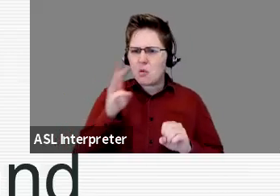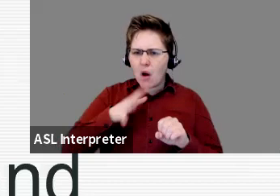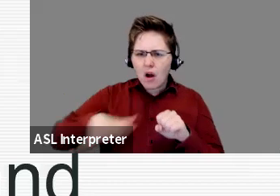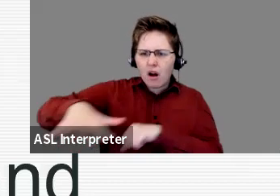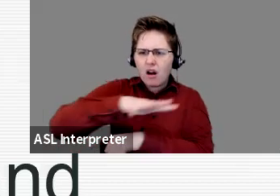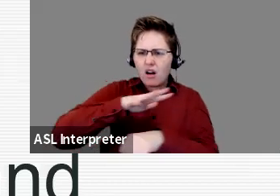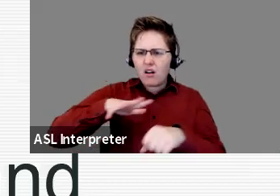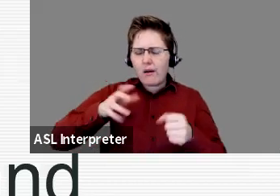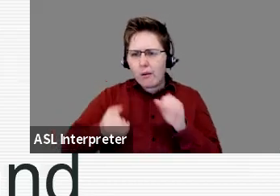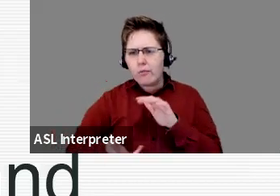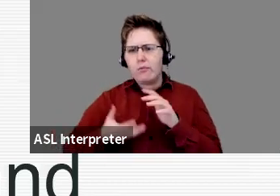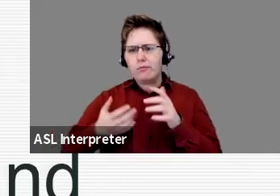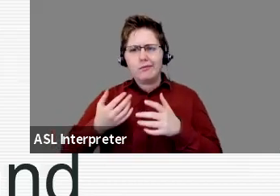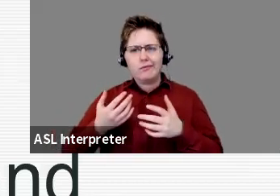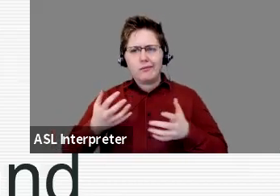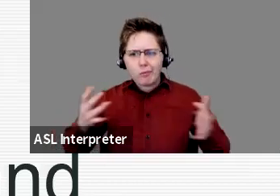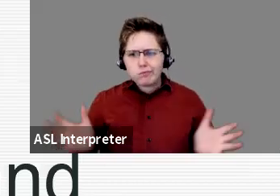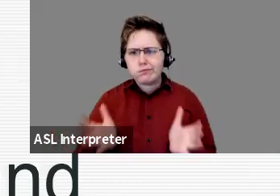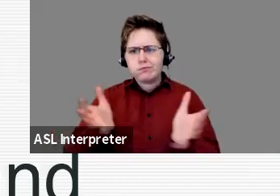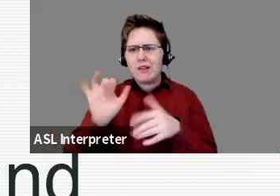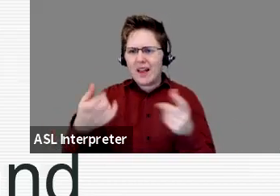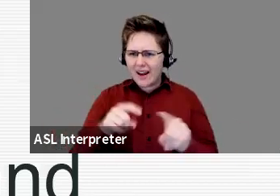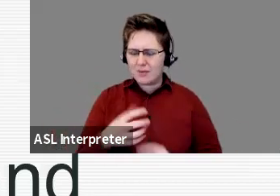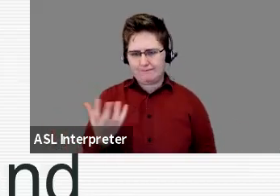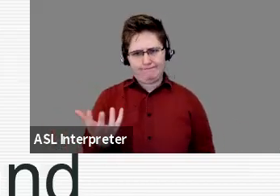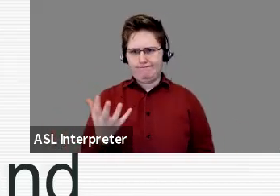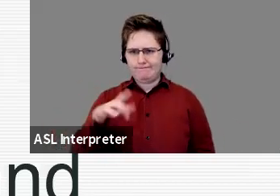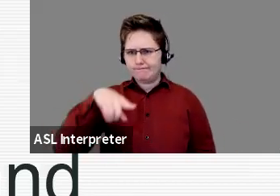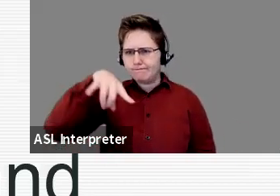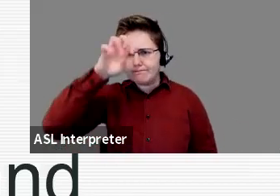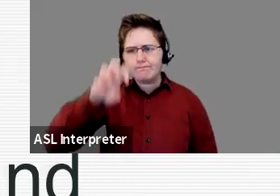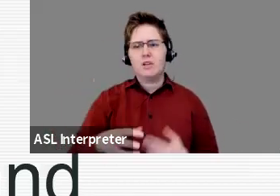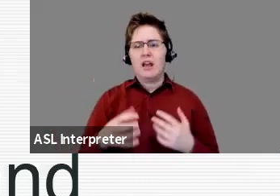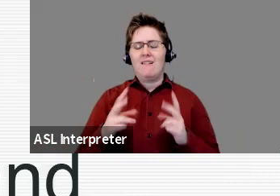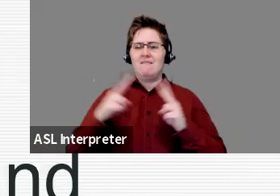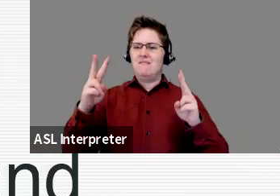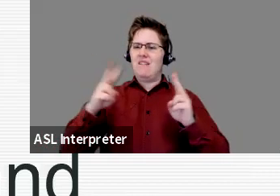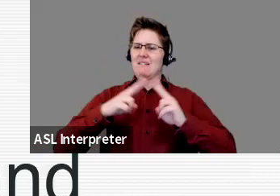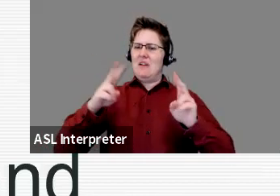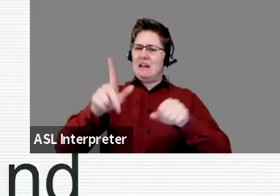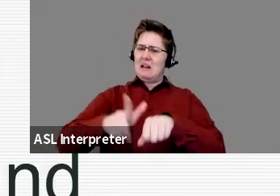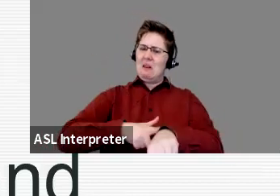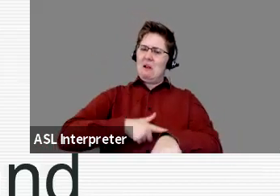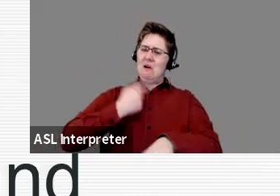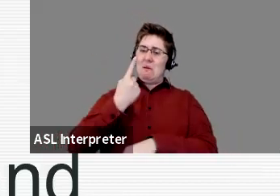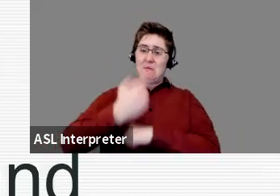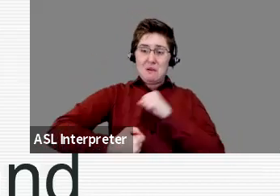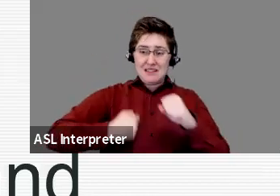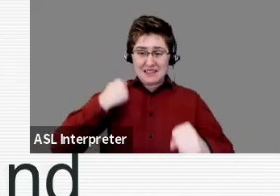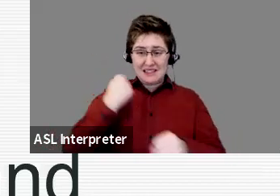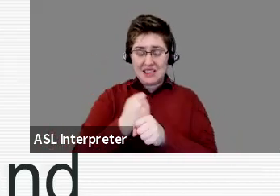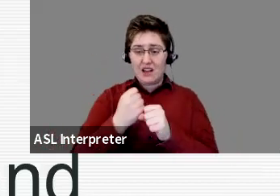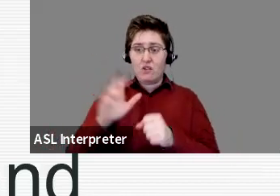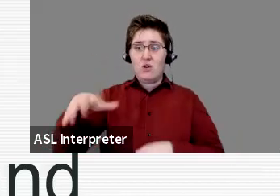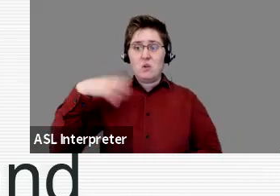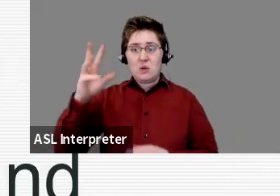to kind of fuel that, right? And so we've had a very, very long year of extreme